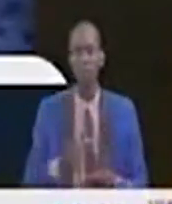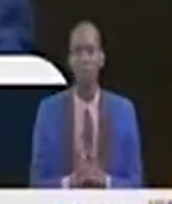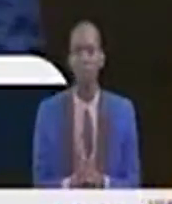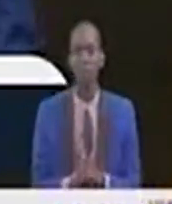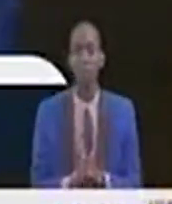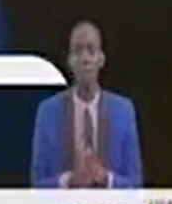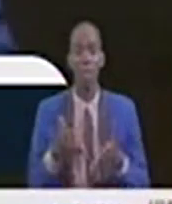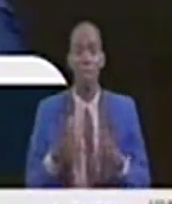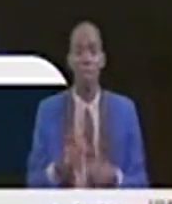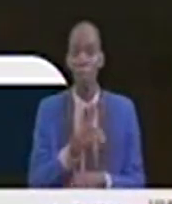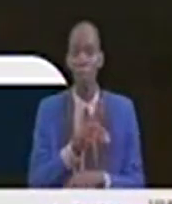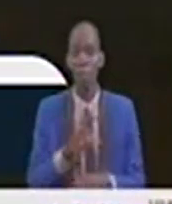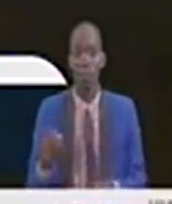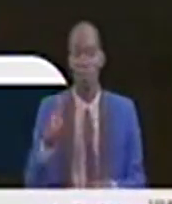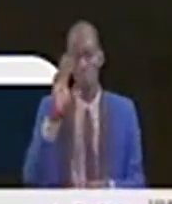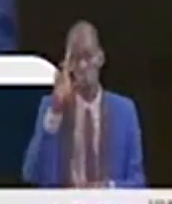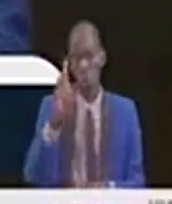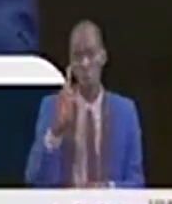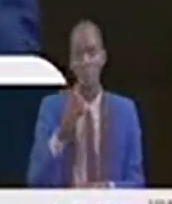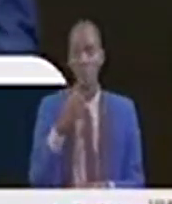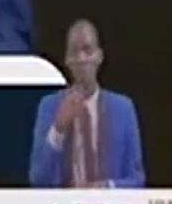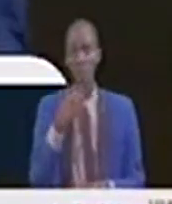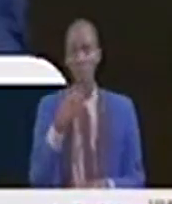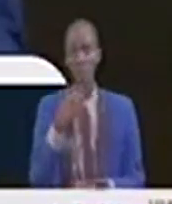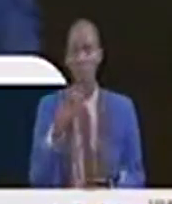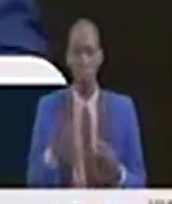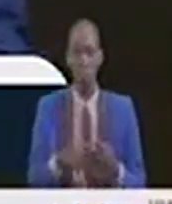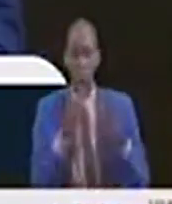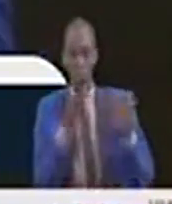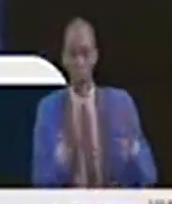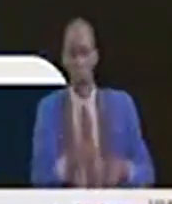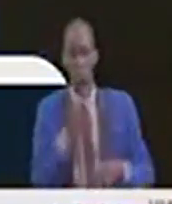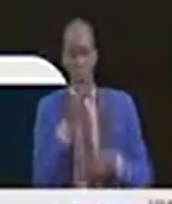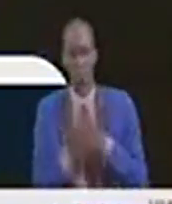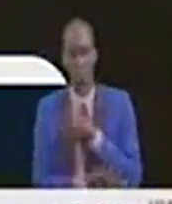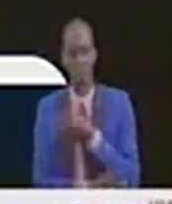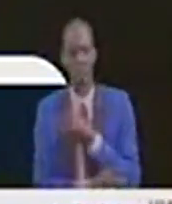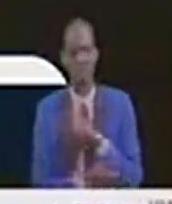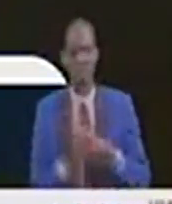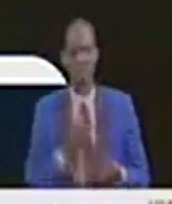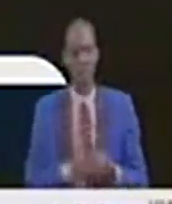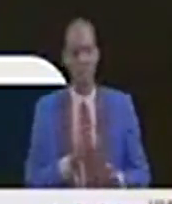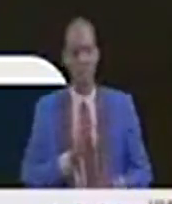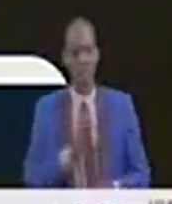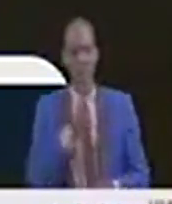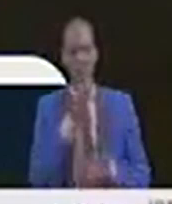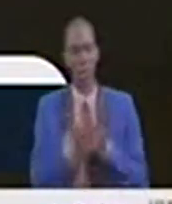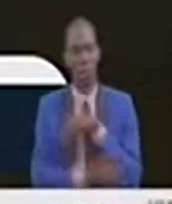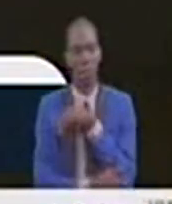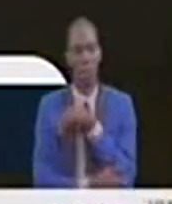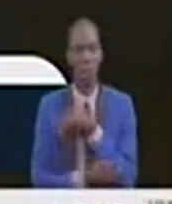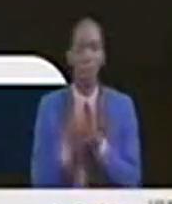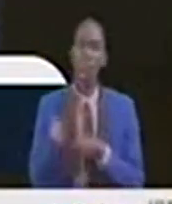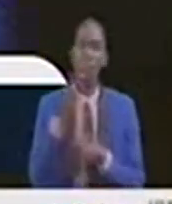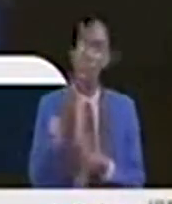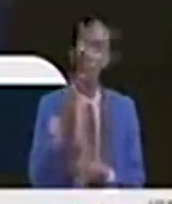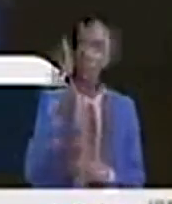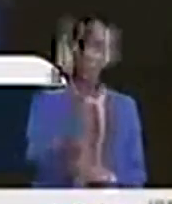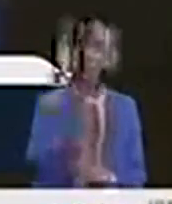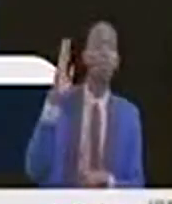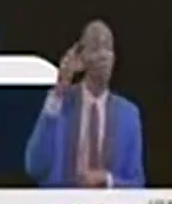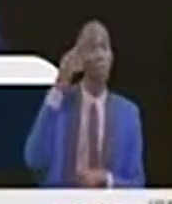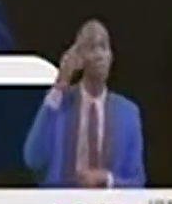Let no man say, when he is tempted, I am tempted of God. For